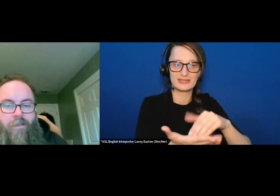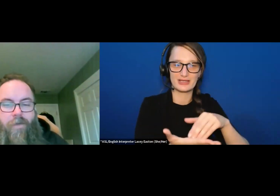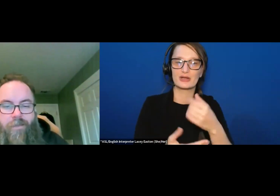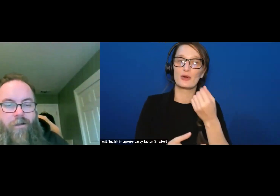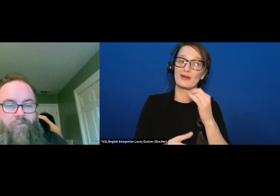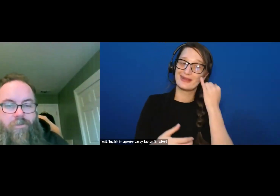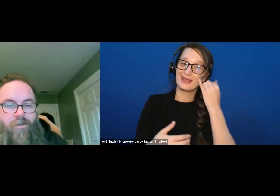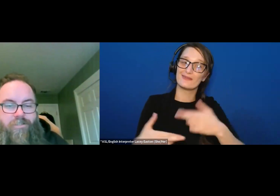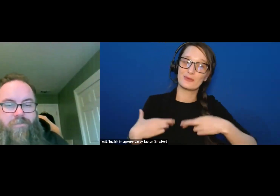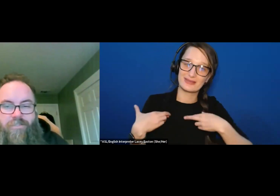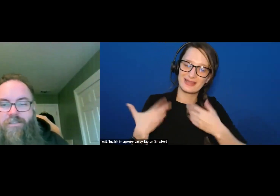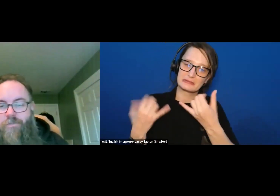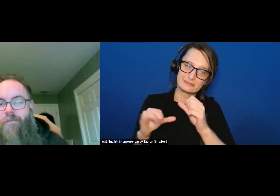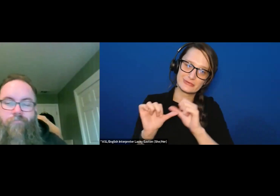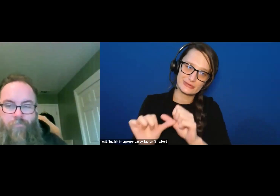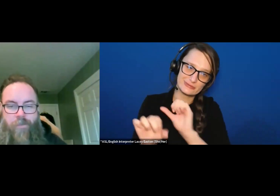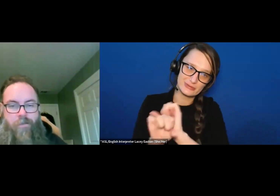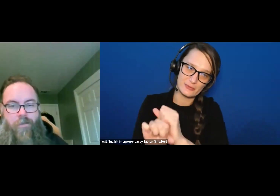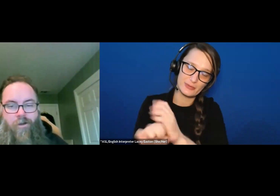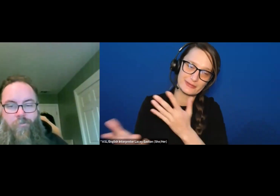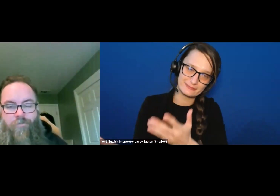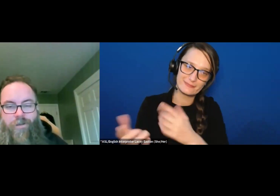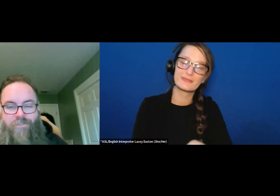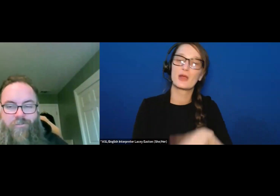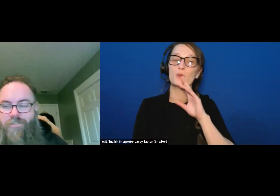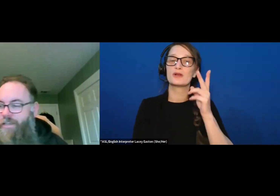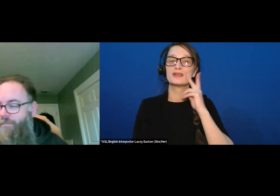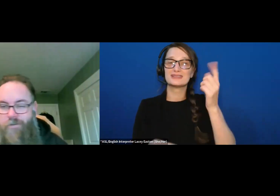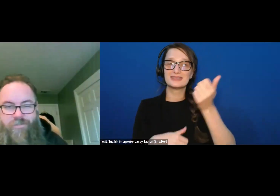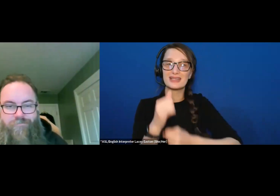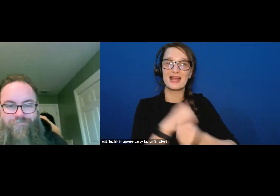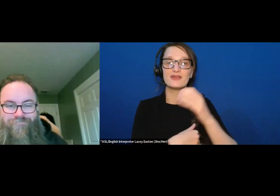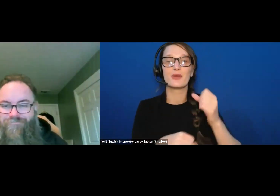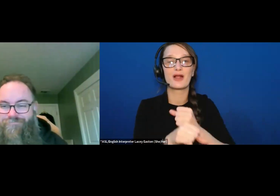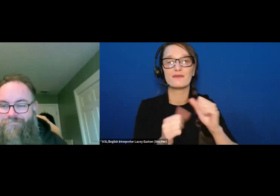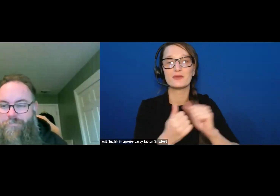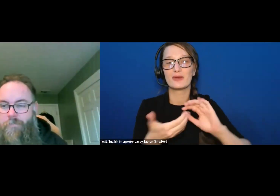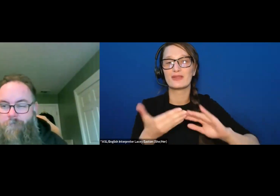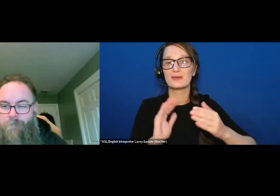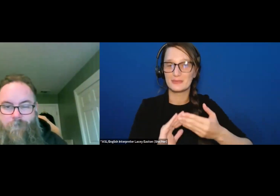Tuesday and back at Coffee with Community Services next week. Hope everyone has a good one. Take care, folks.